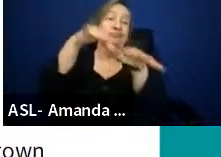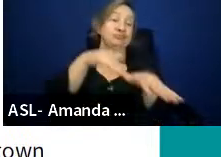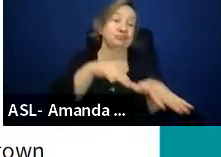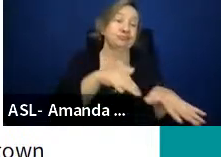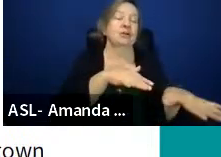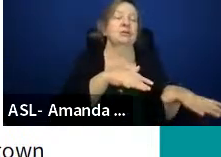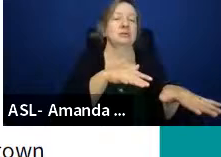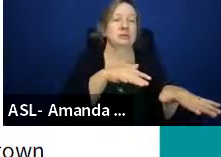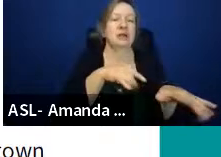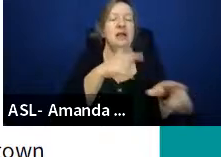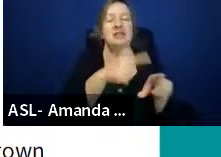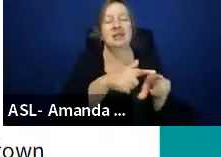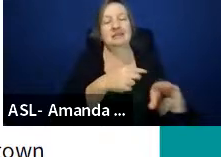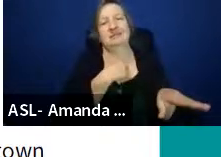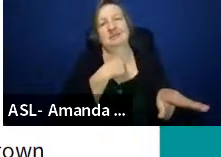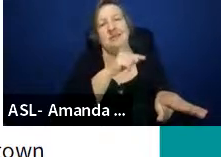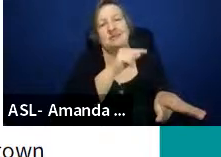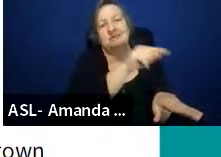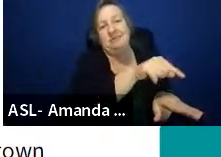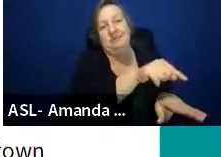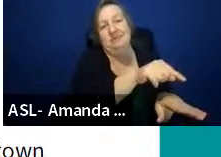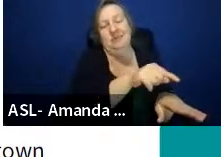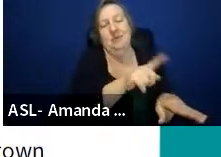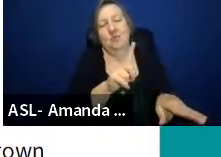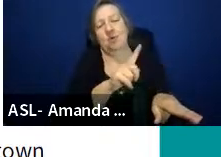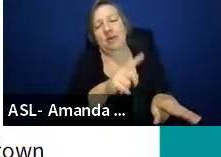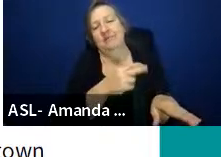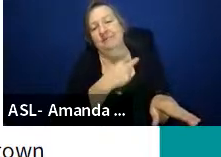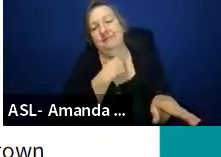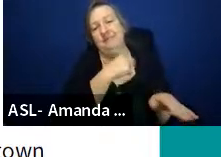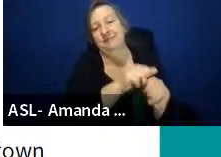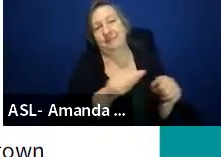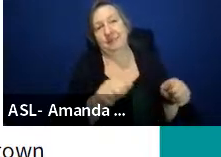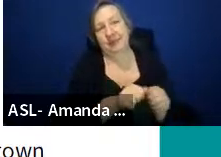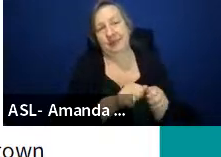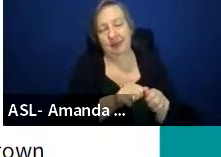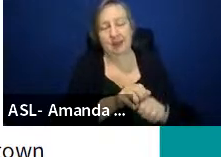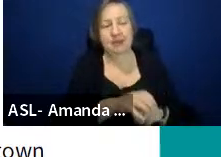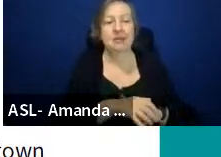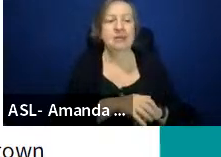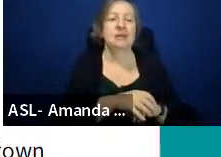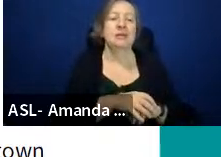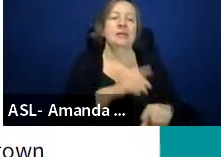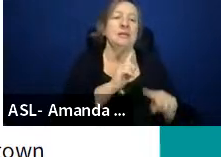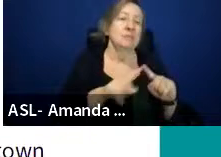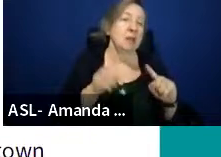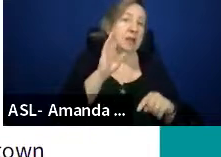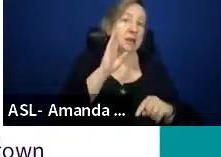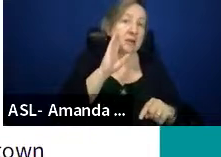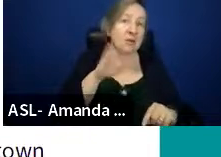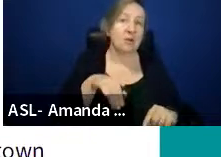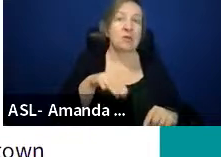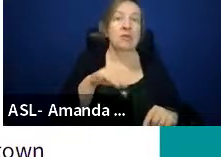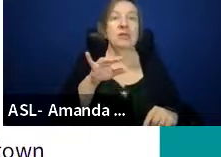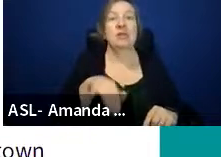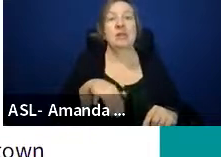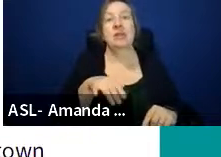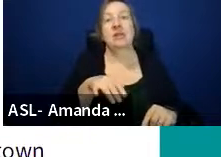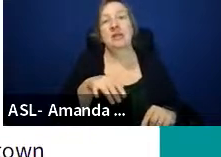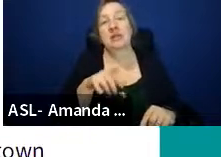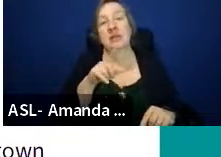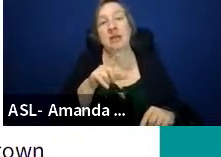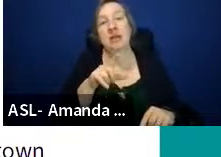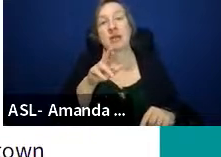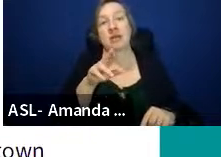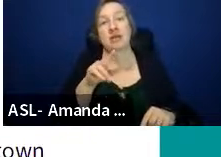that location, kind of where there's a bottleneck at it. But do note that the LRT travel time is still 47